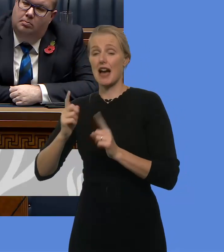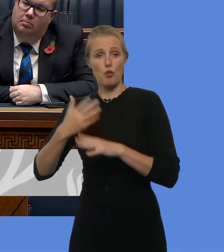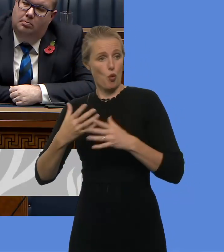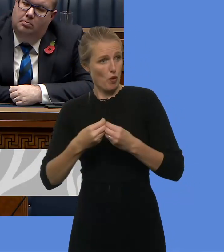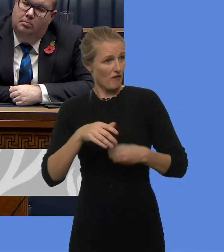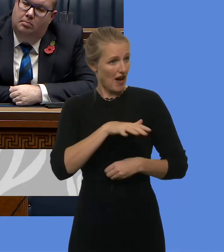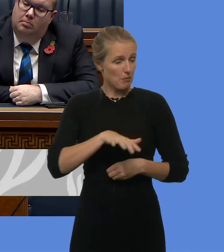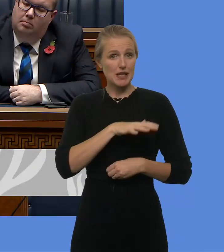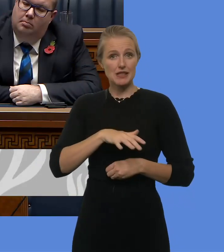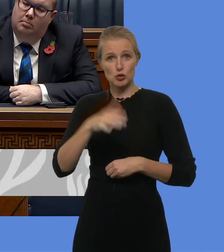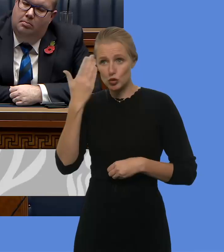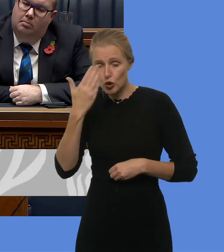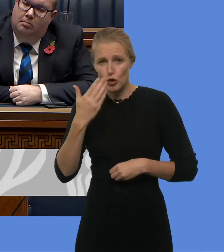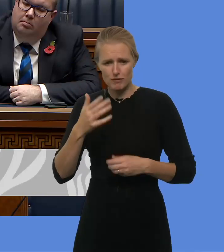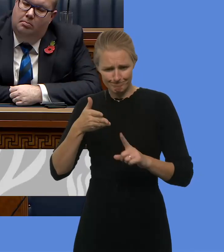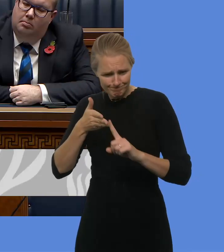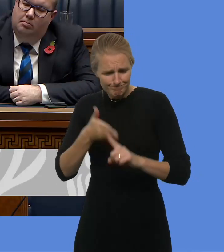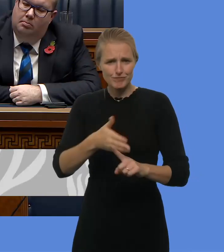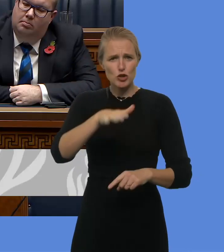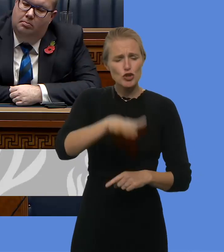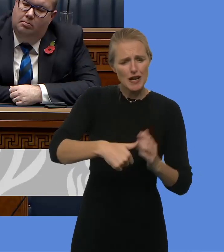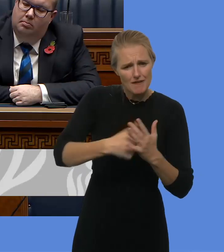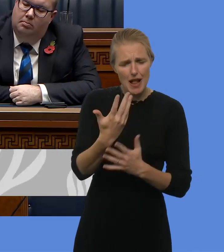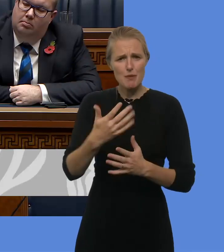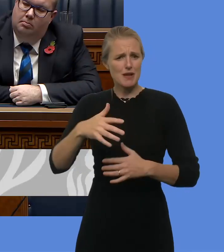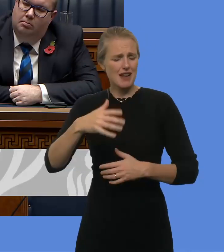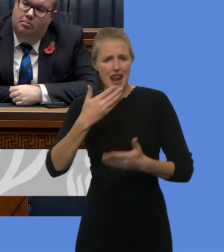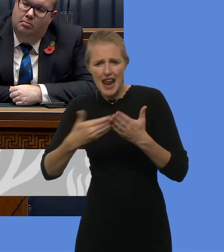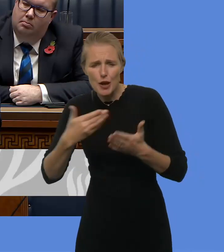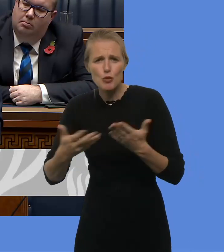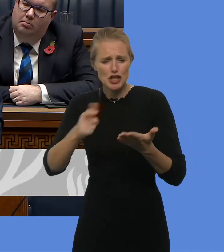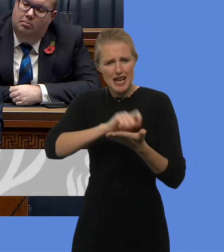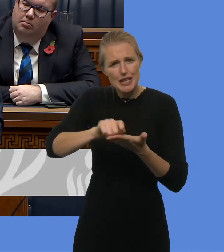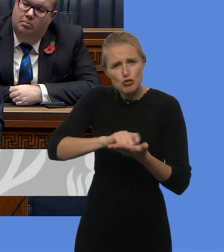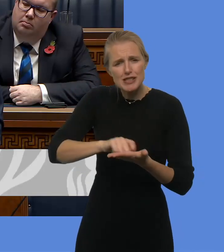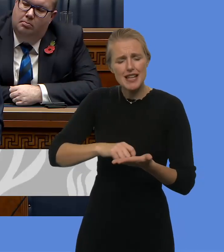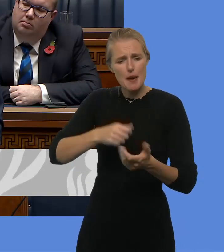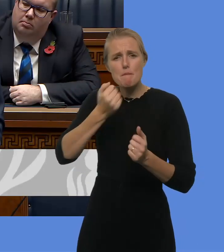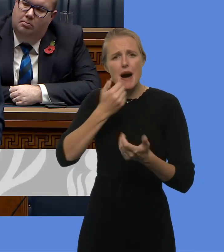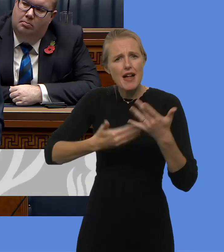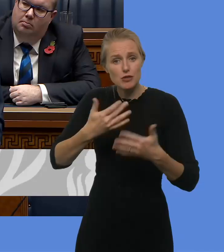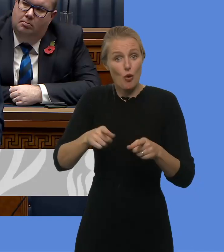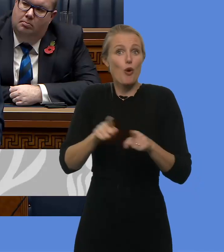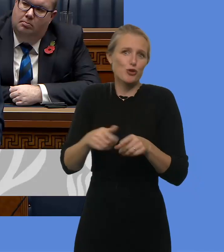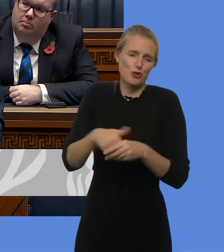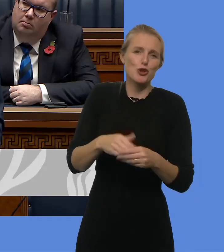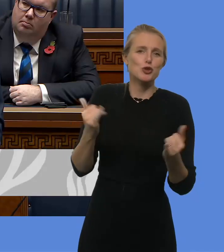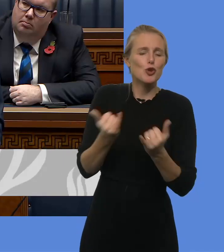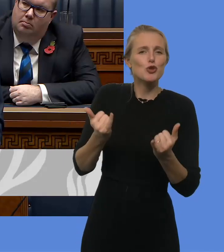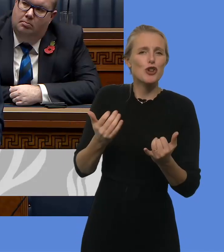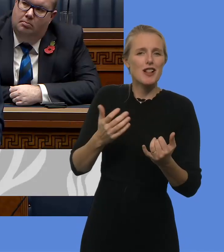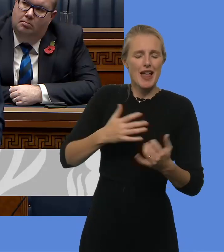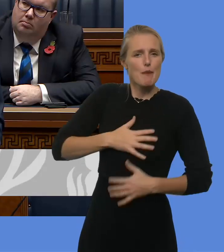families, focusing on the child's development in language, communication, literacy and mathematics, as well as social and emotional development